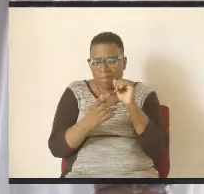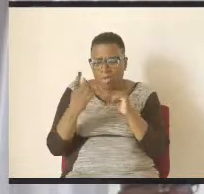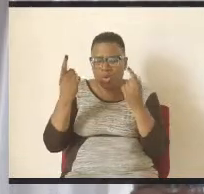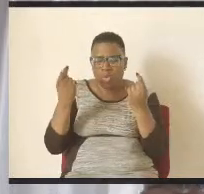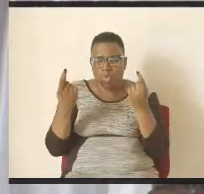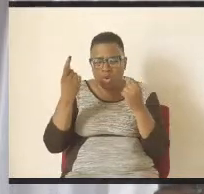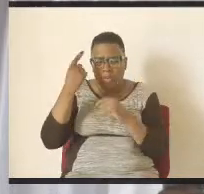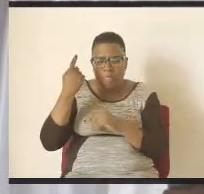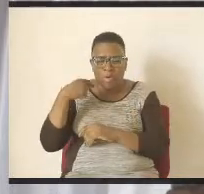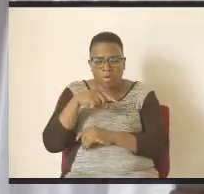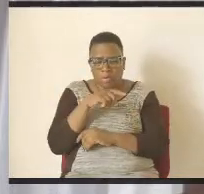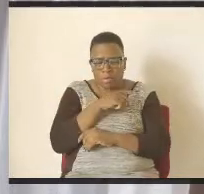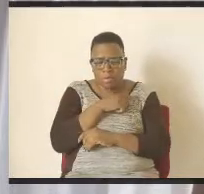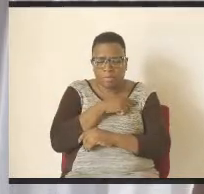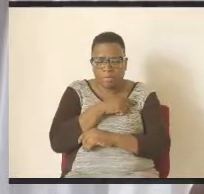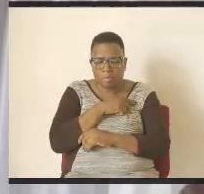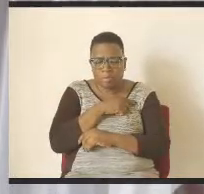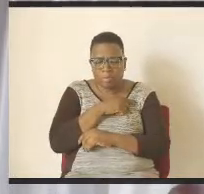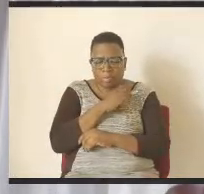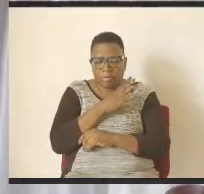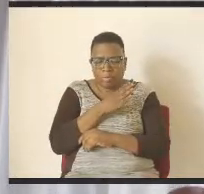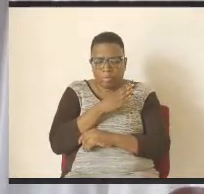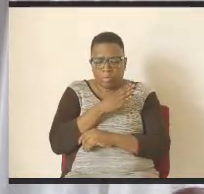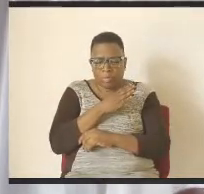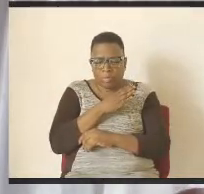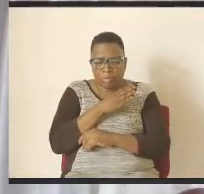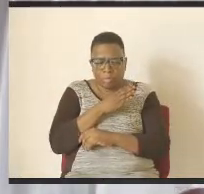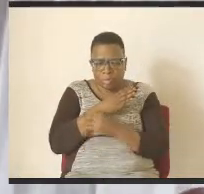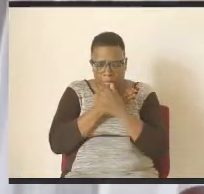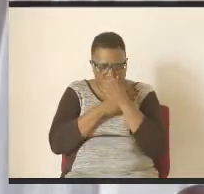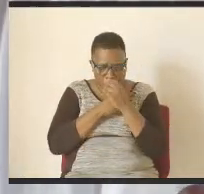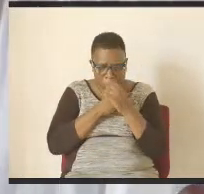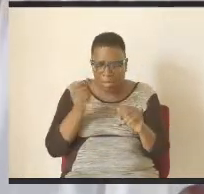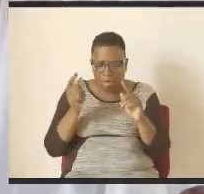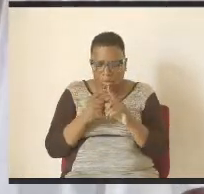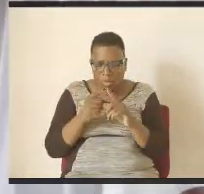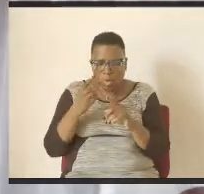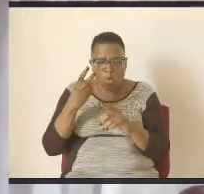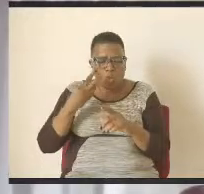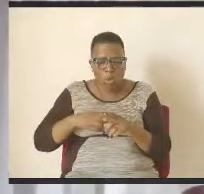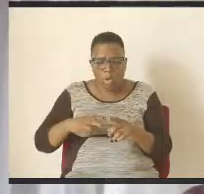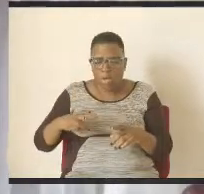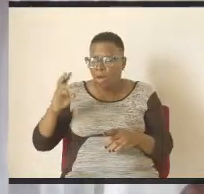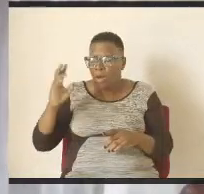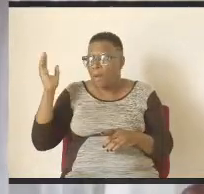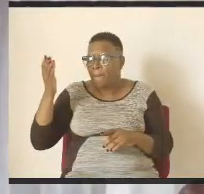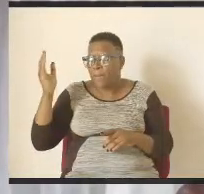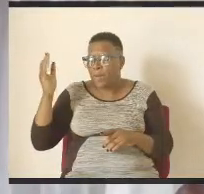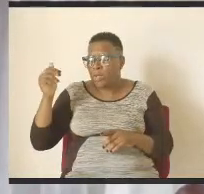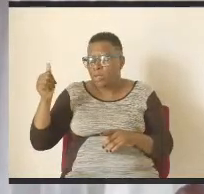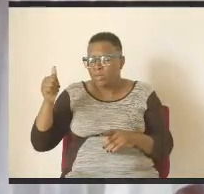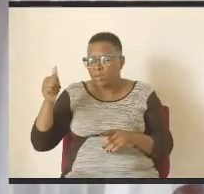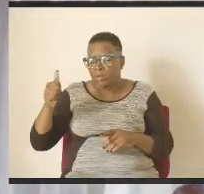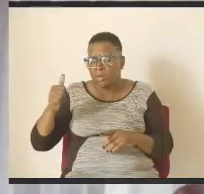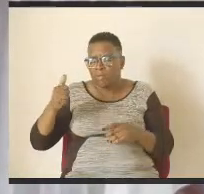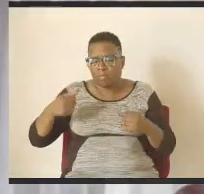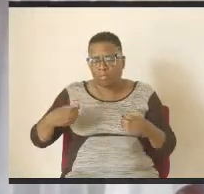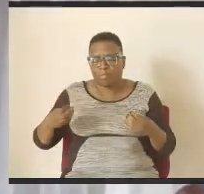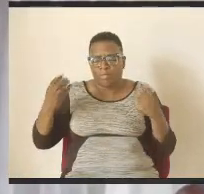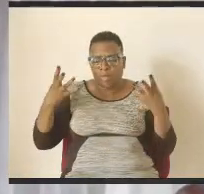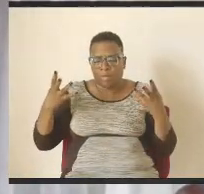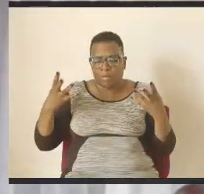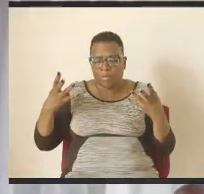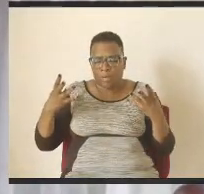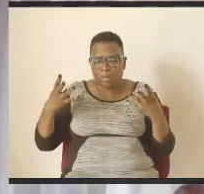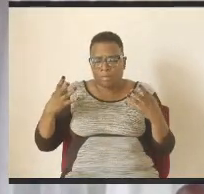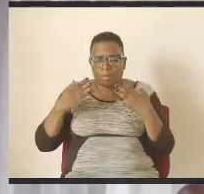us and to willingly present ourselves as a sacrifice, as a thank